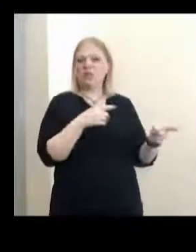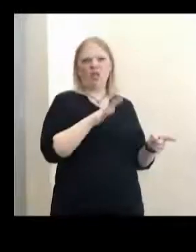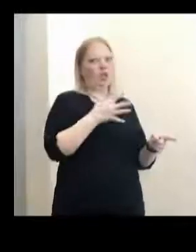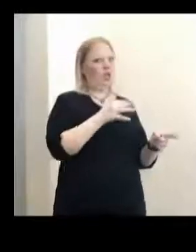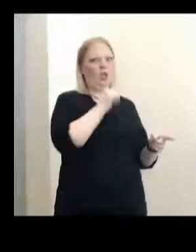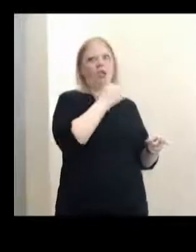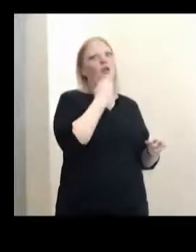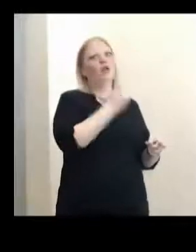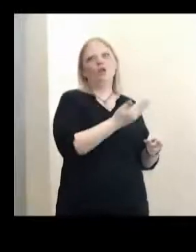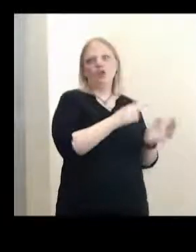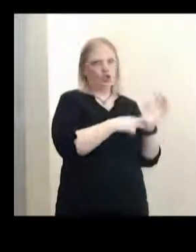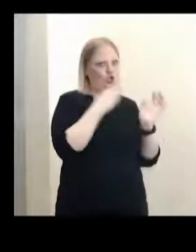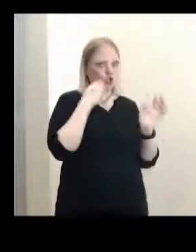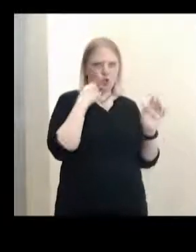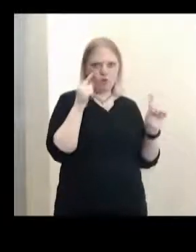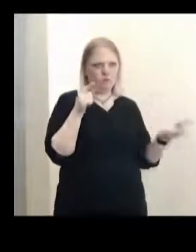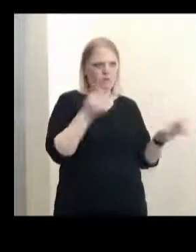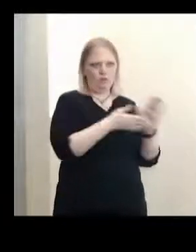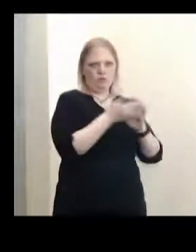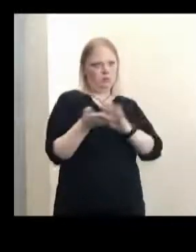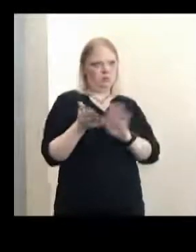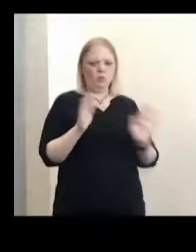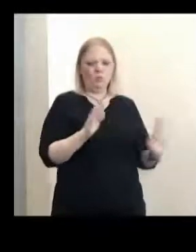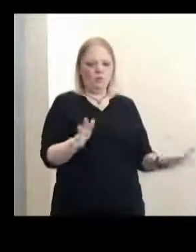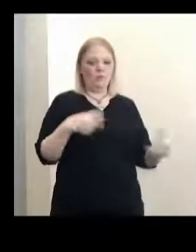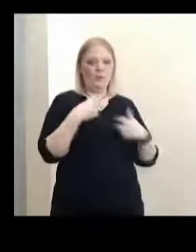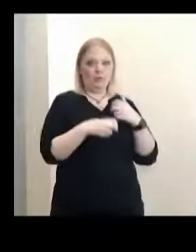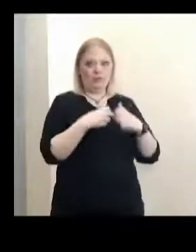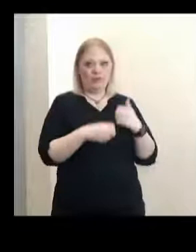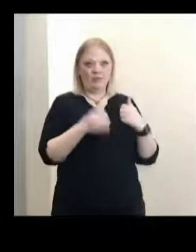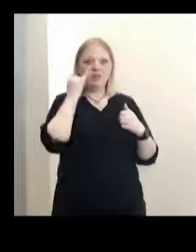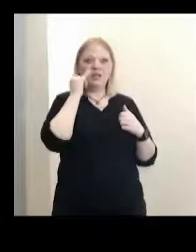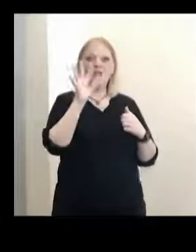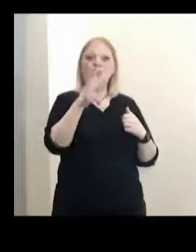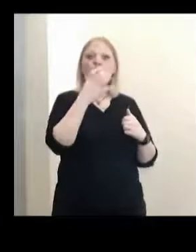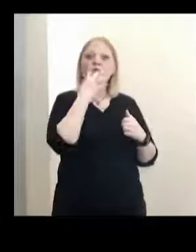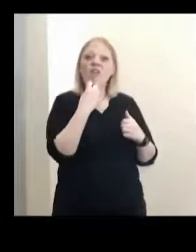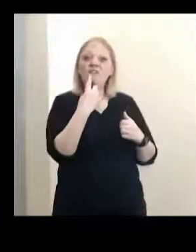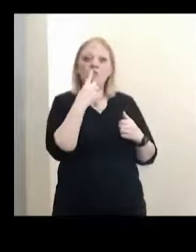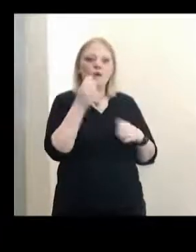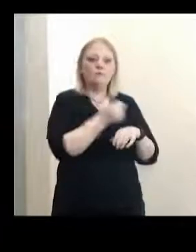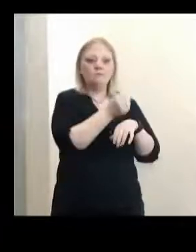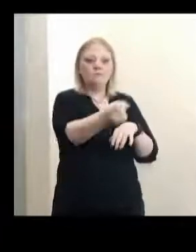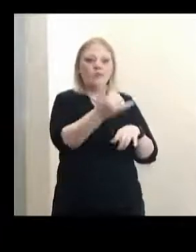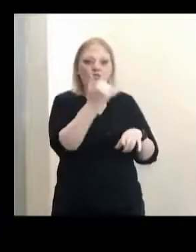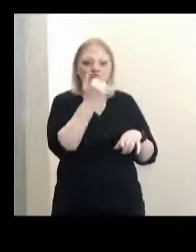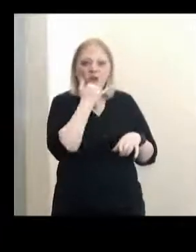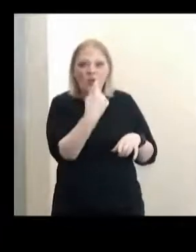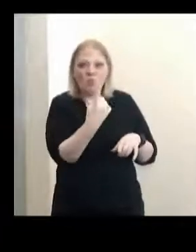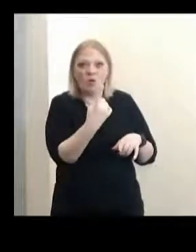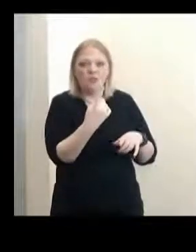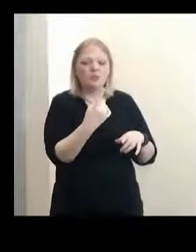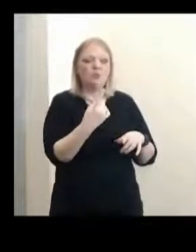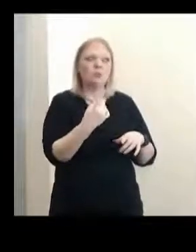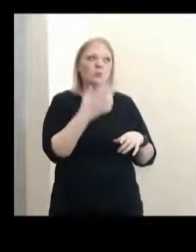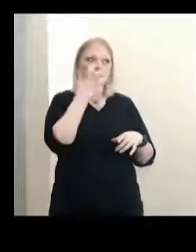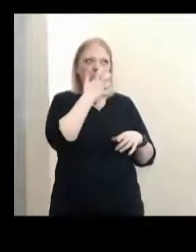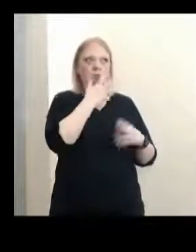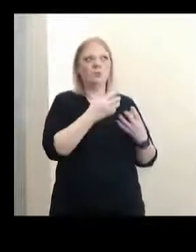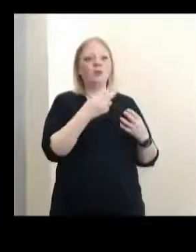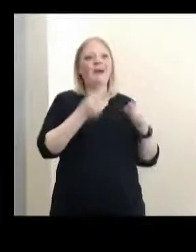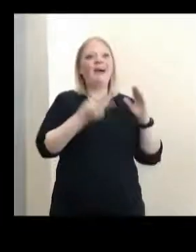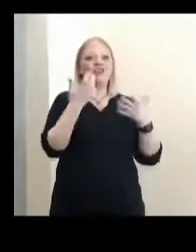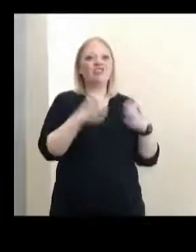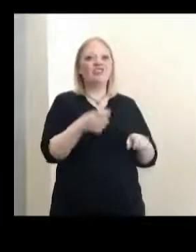home operators. And the problem is if you put your loved one in the wrong nursing home, there's a much higher chance of them